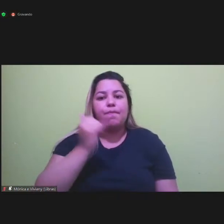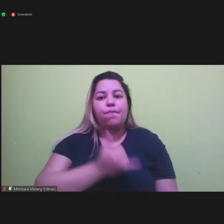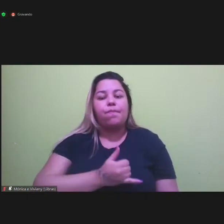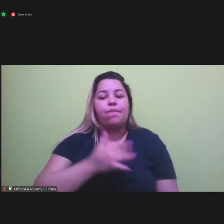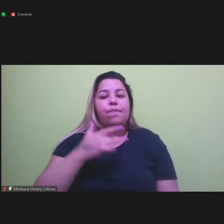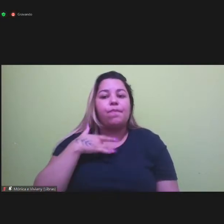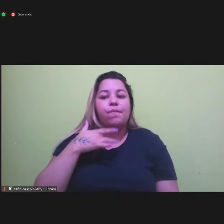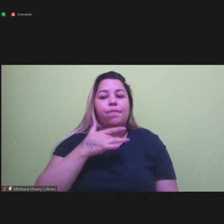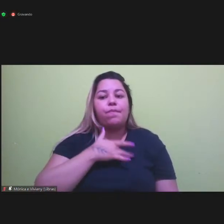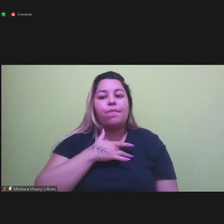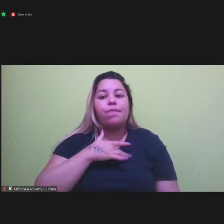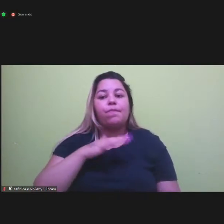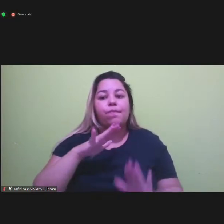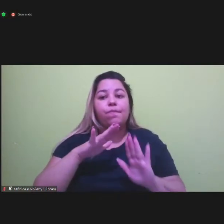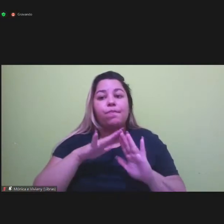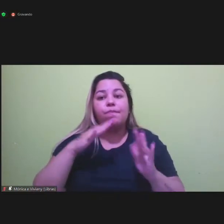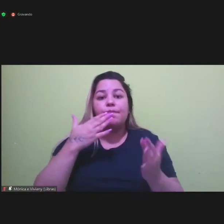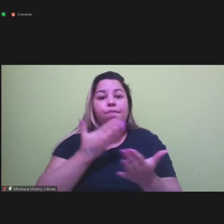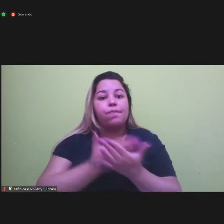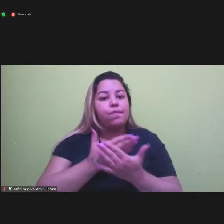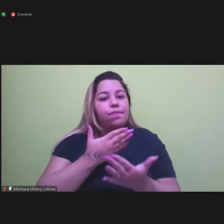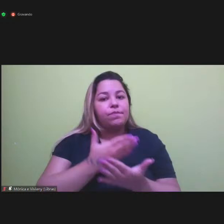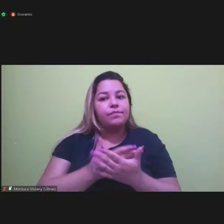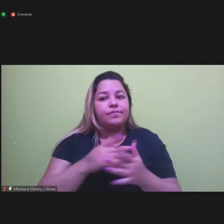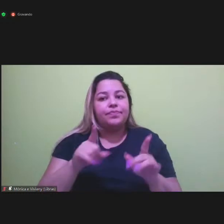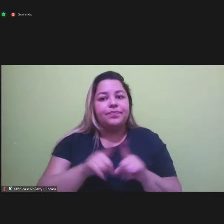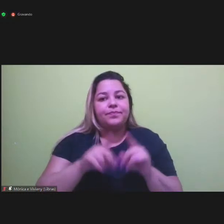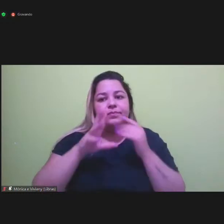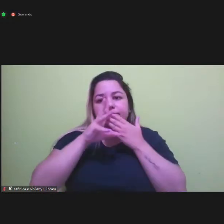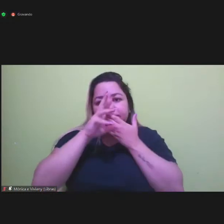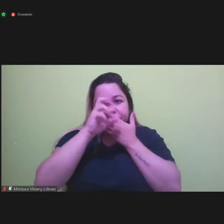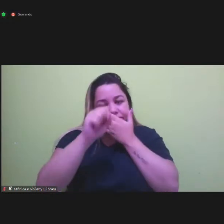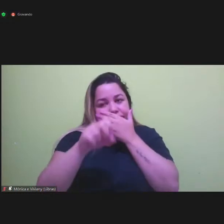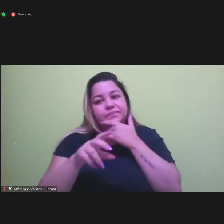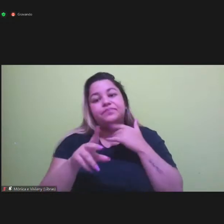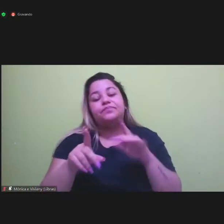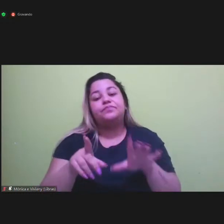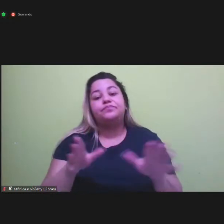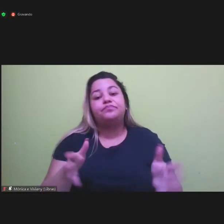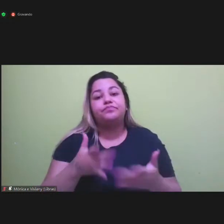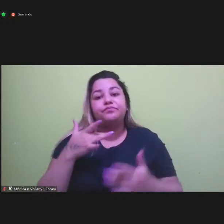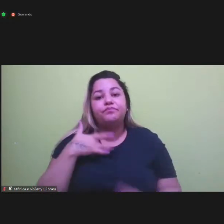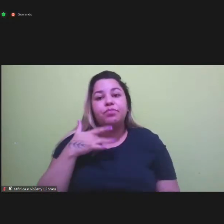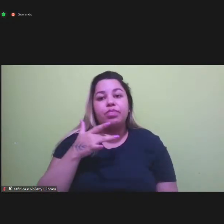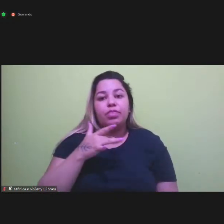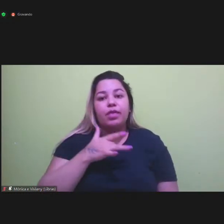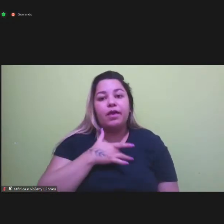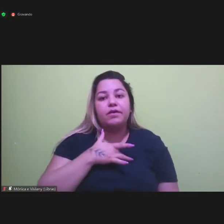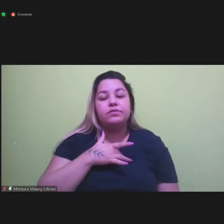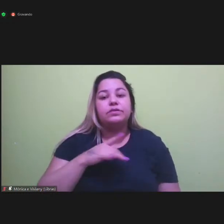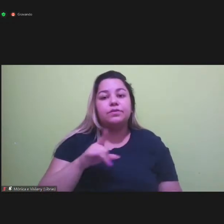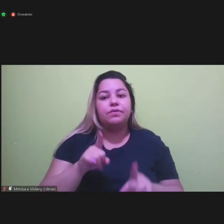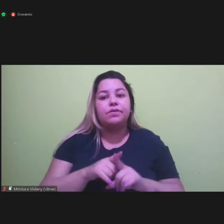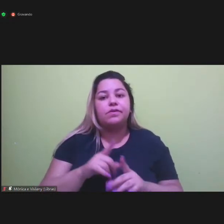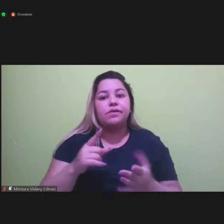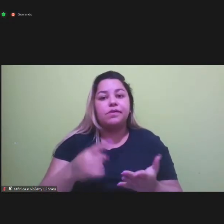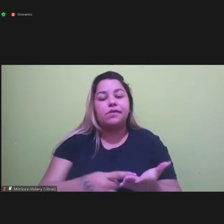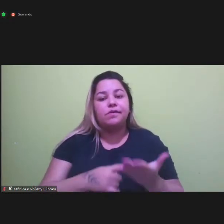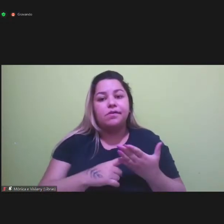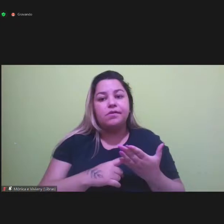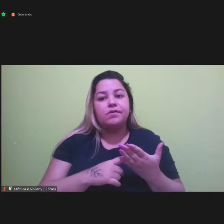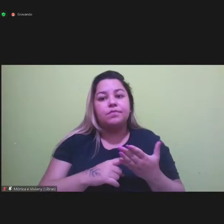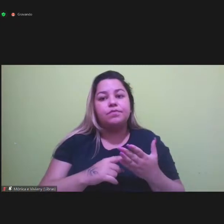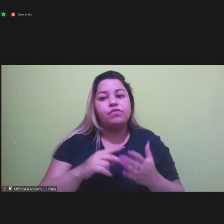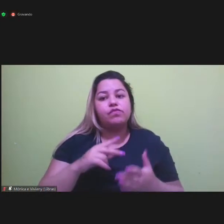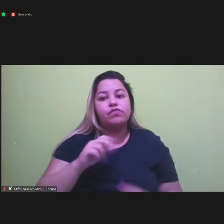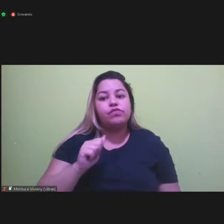which will talk about the program Saúde na Escola, Healthiness in School, for the strengthening and promotion of